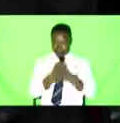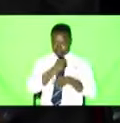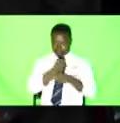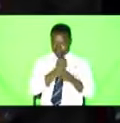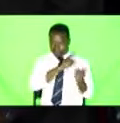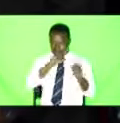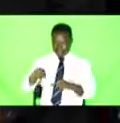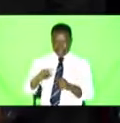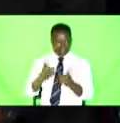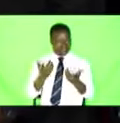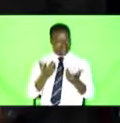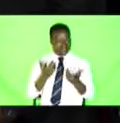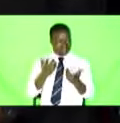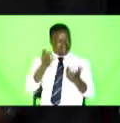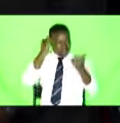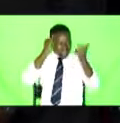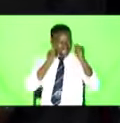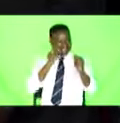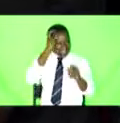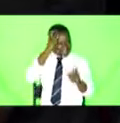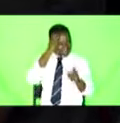when the gospel was preached to us?